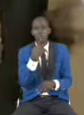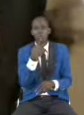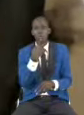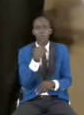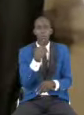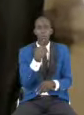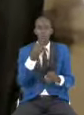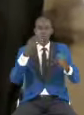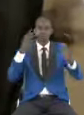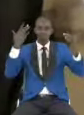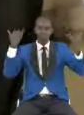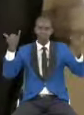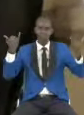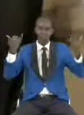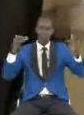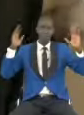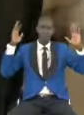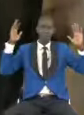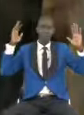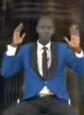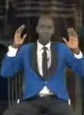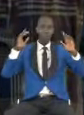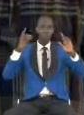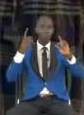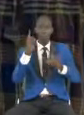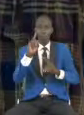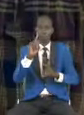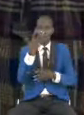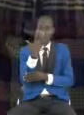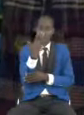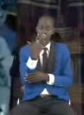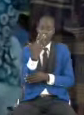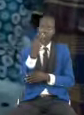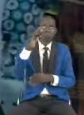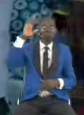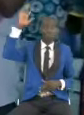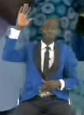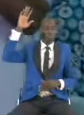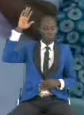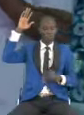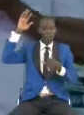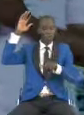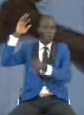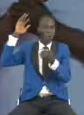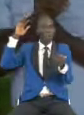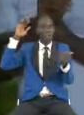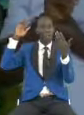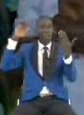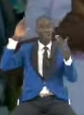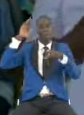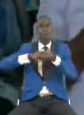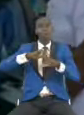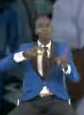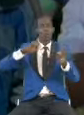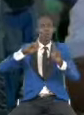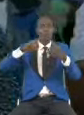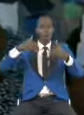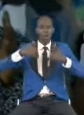that hand. Lift the other hand where you have the challenge. And right now, there will be